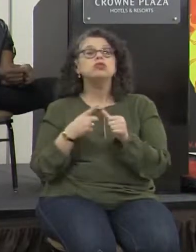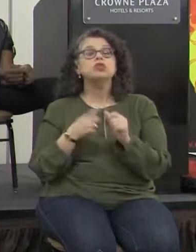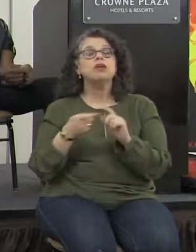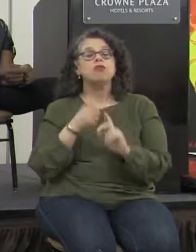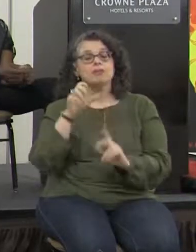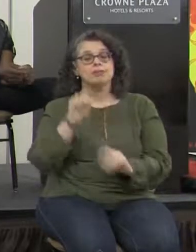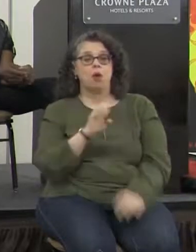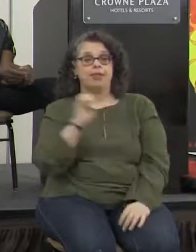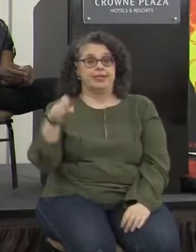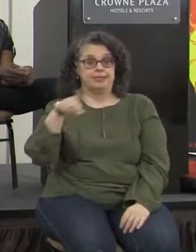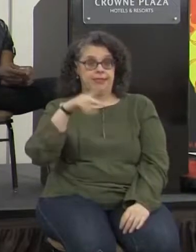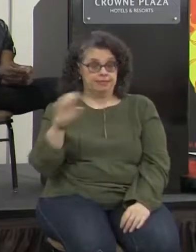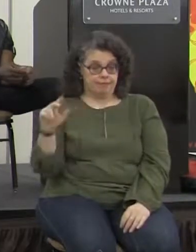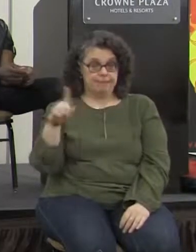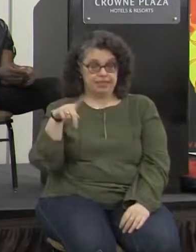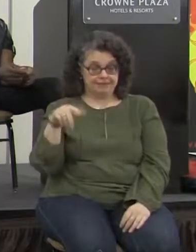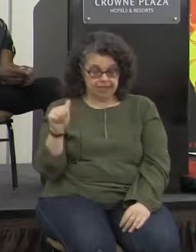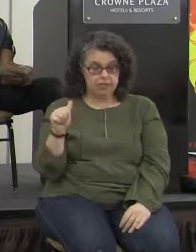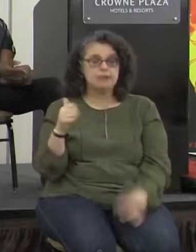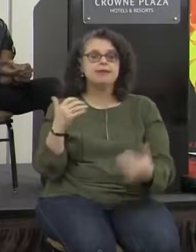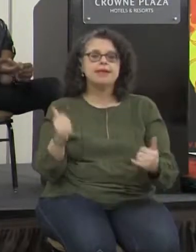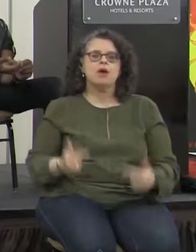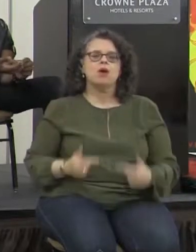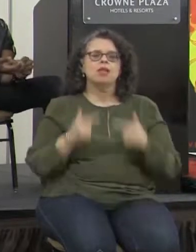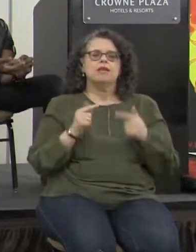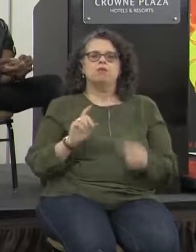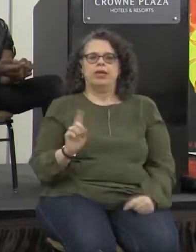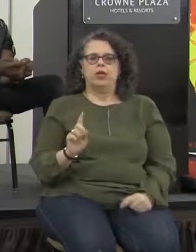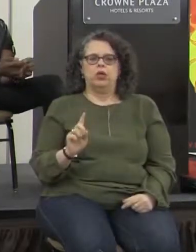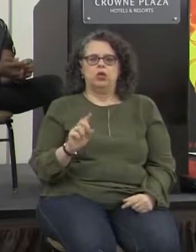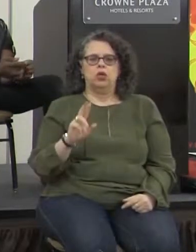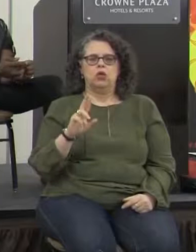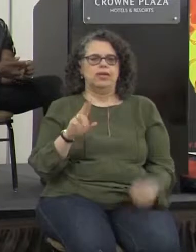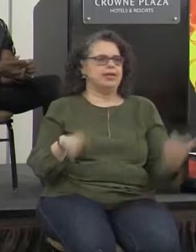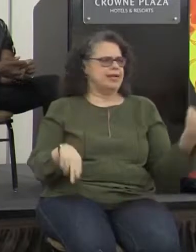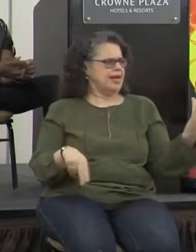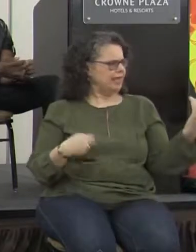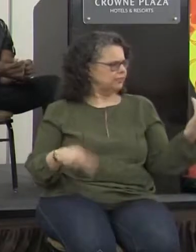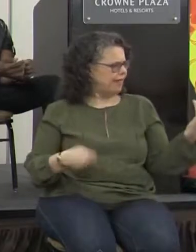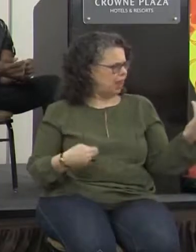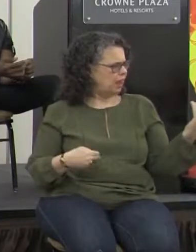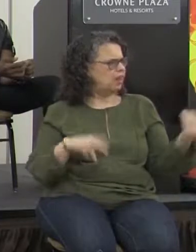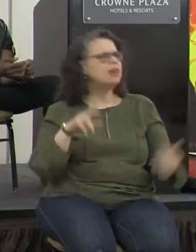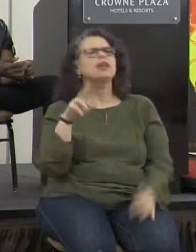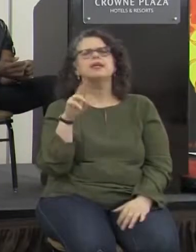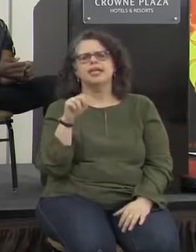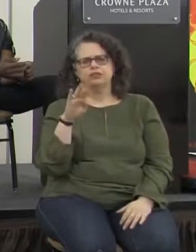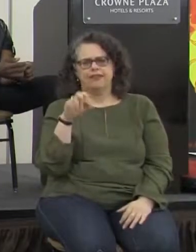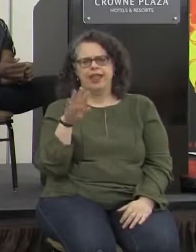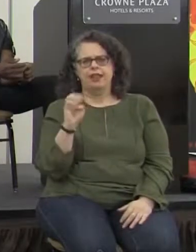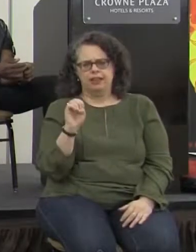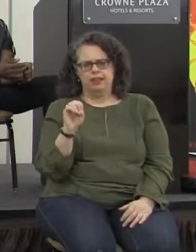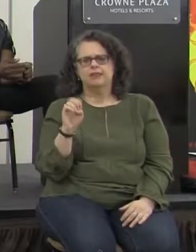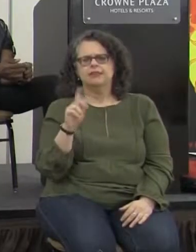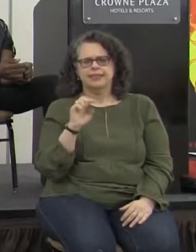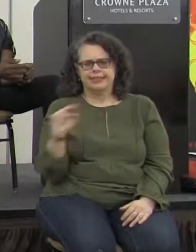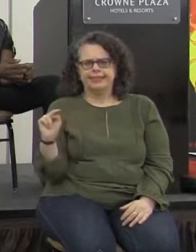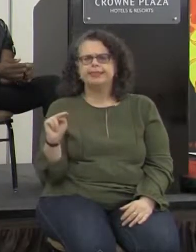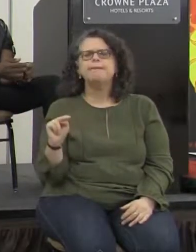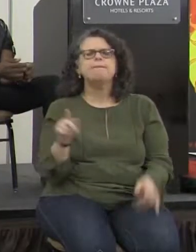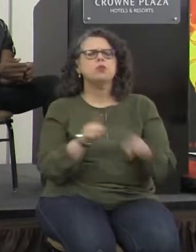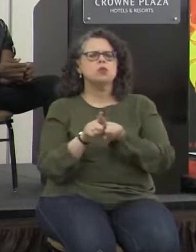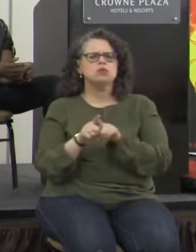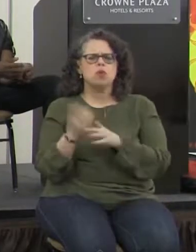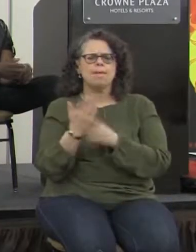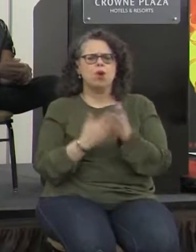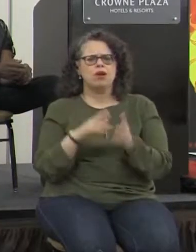Southeast Pennsylvania and now live currently in Nashville, Tennessee. I'm also a part of the